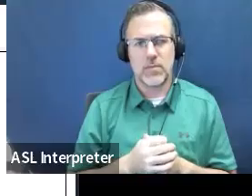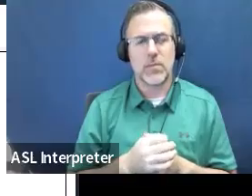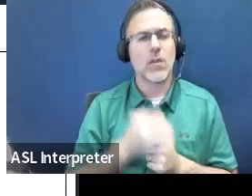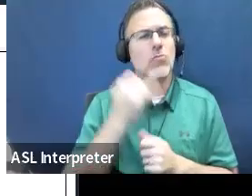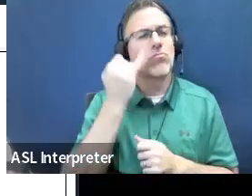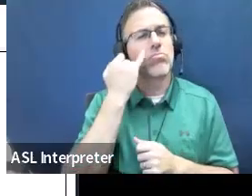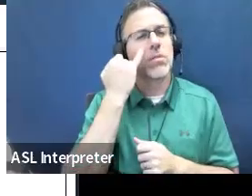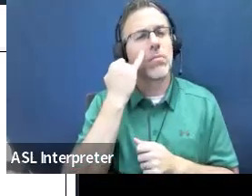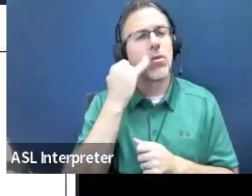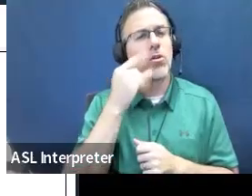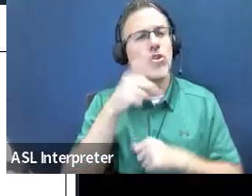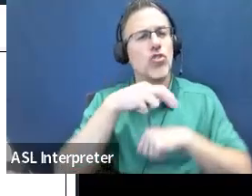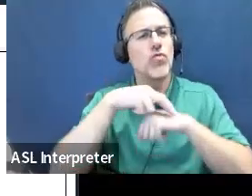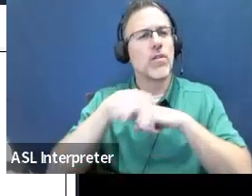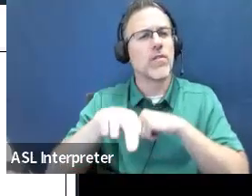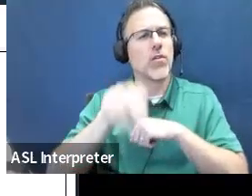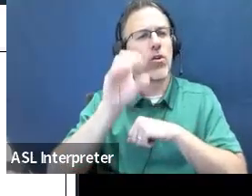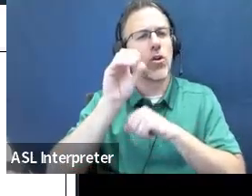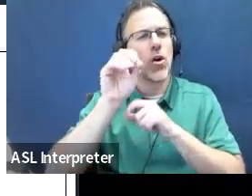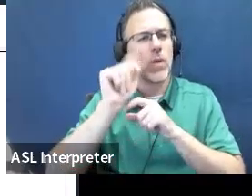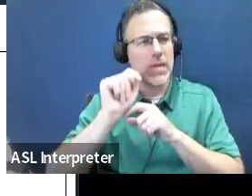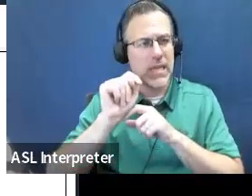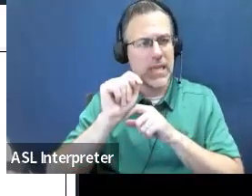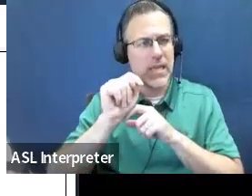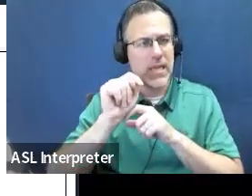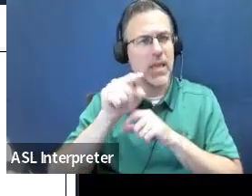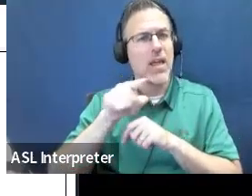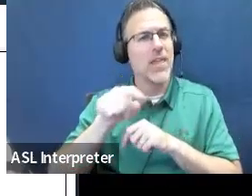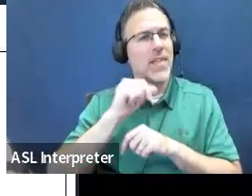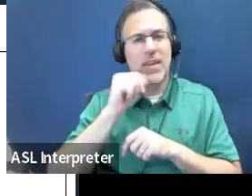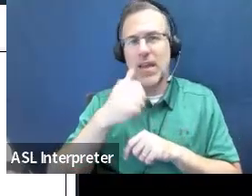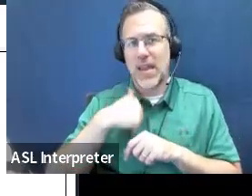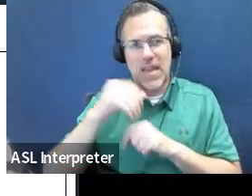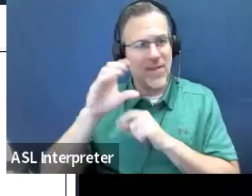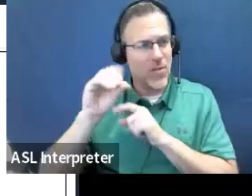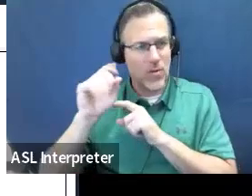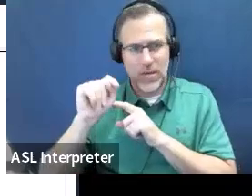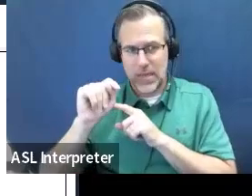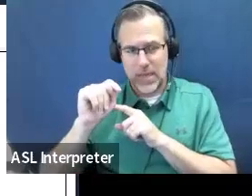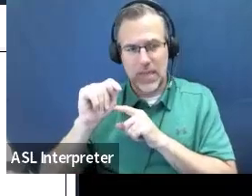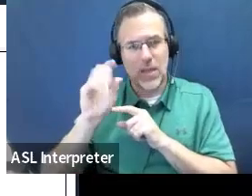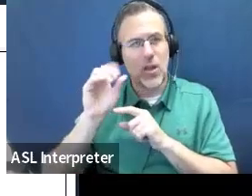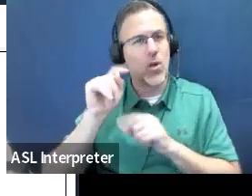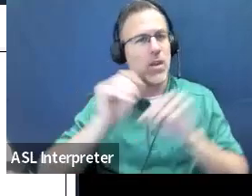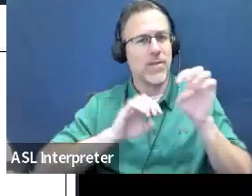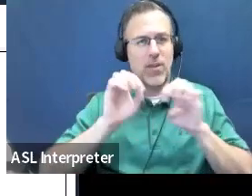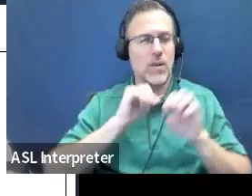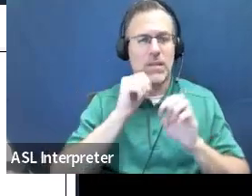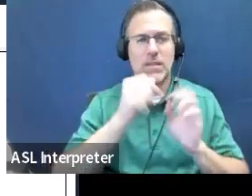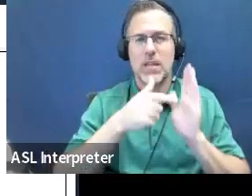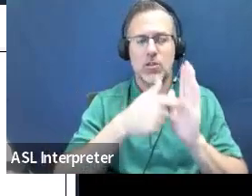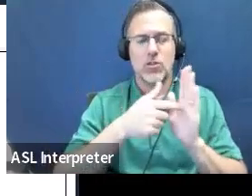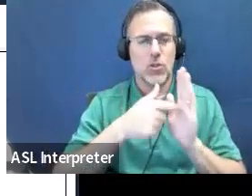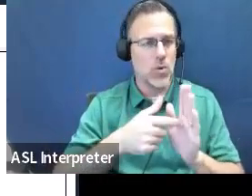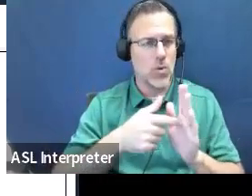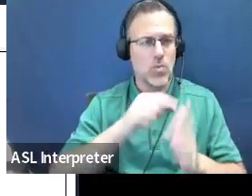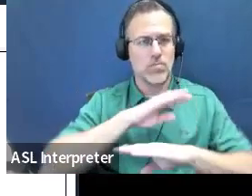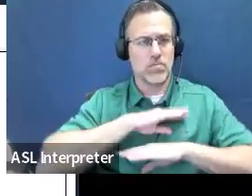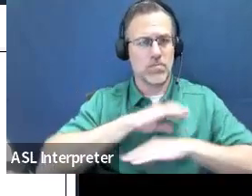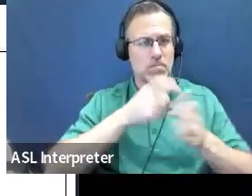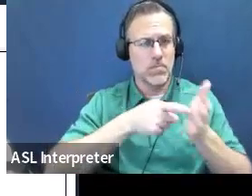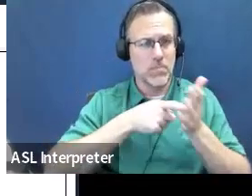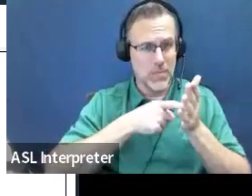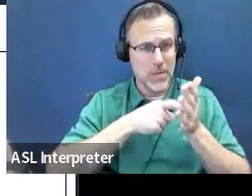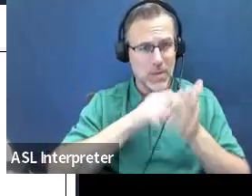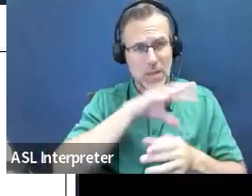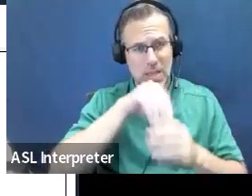you've referred for an OT eval, they're not getting OT, the OT eval does not show eligibility? Would you include